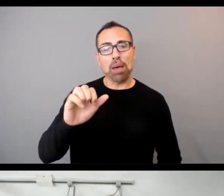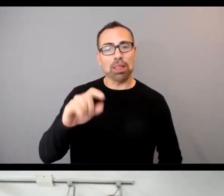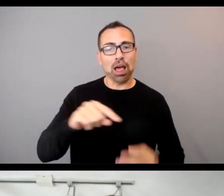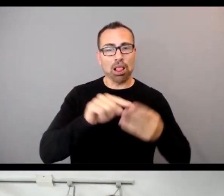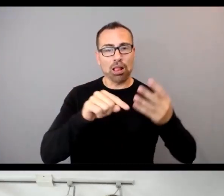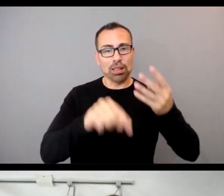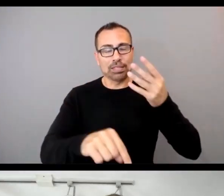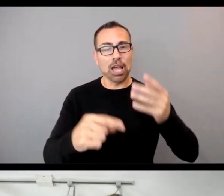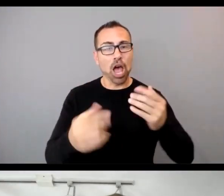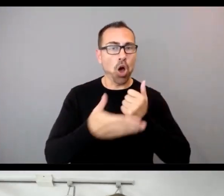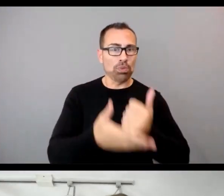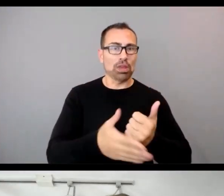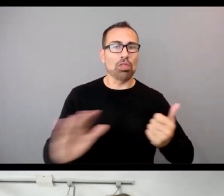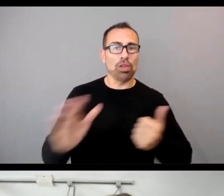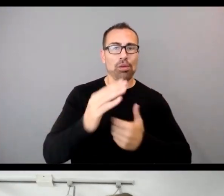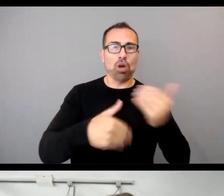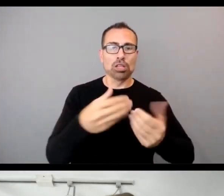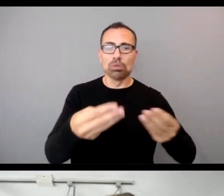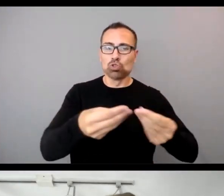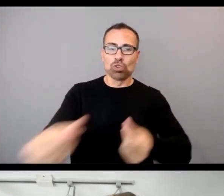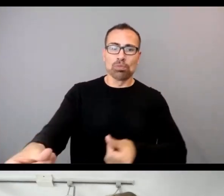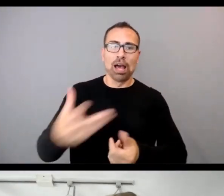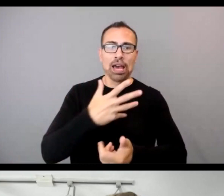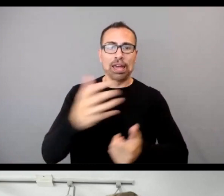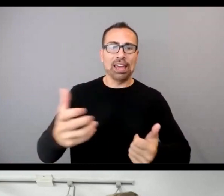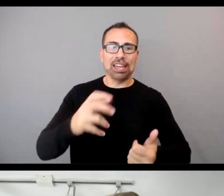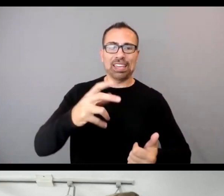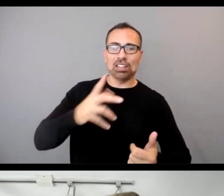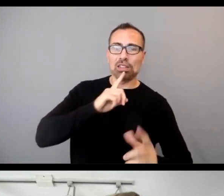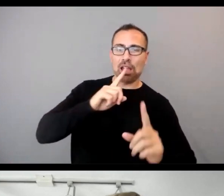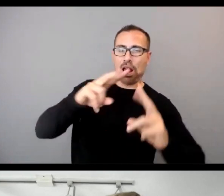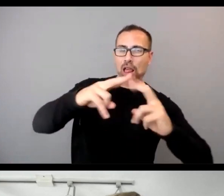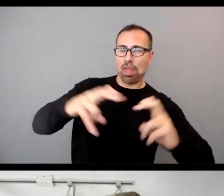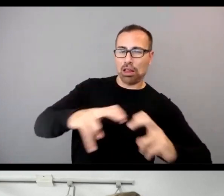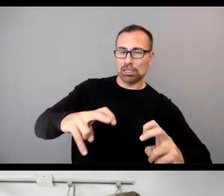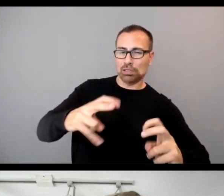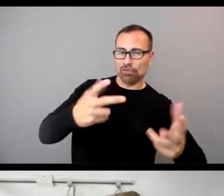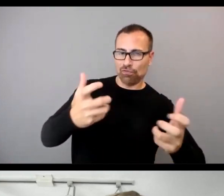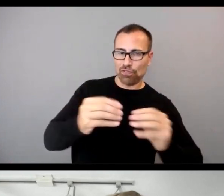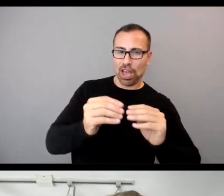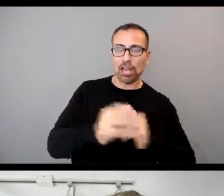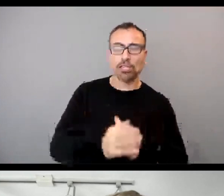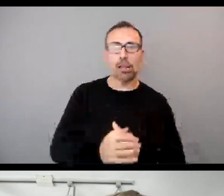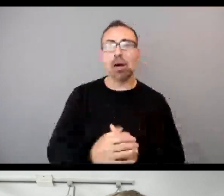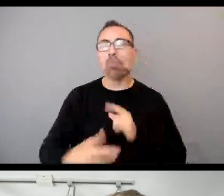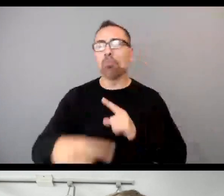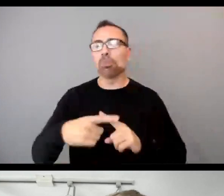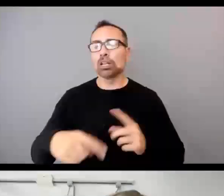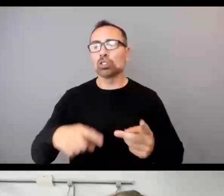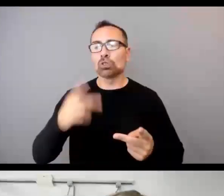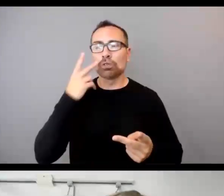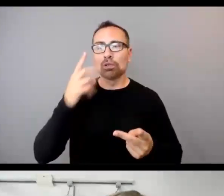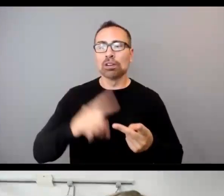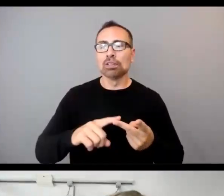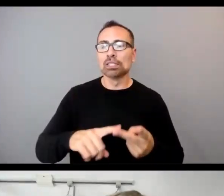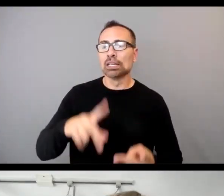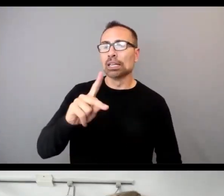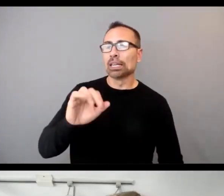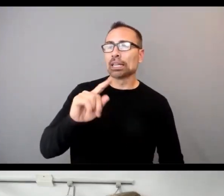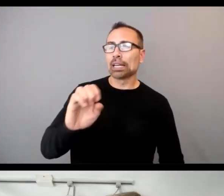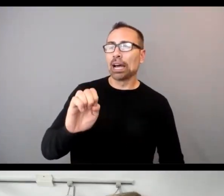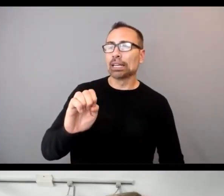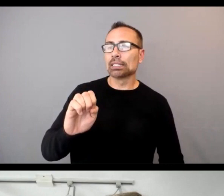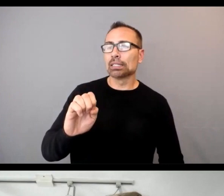analysis faster. And so that's a diagnostic company. We've also seen Kite Pharma using ready-to-run